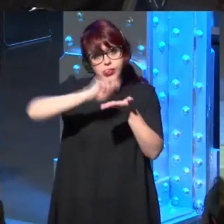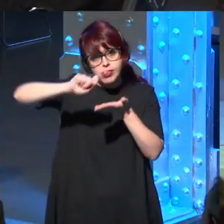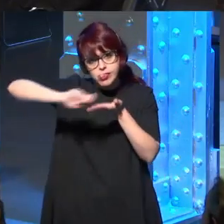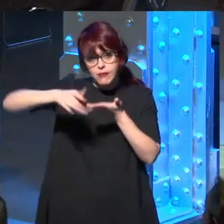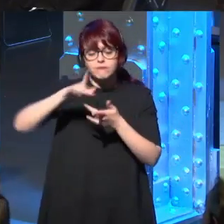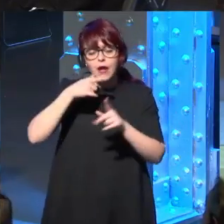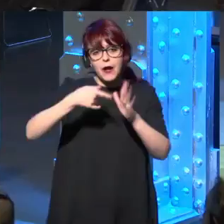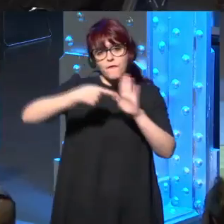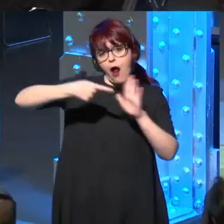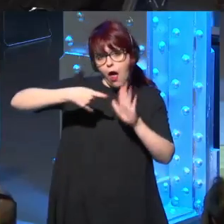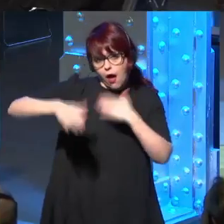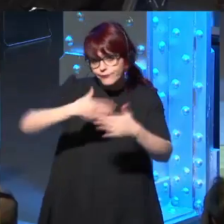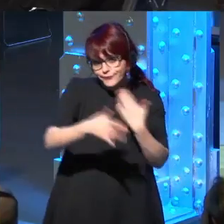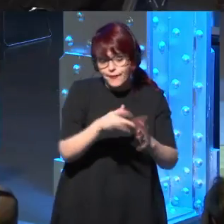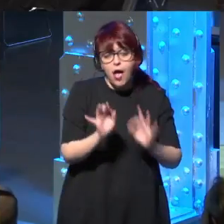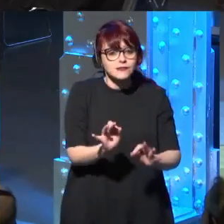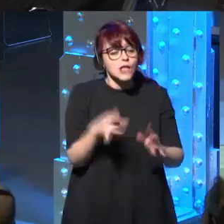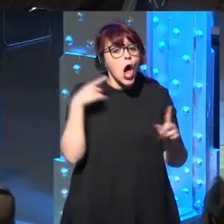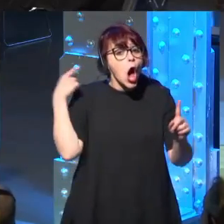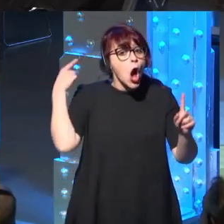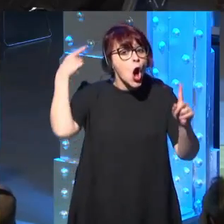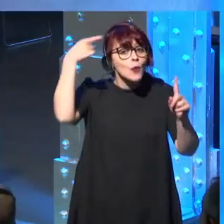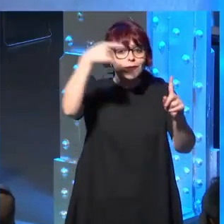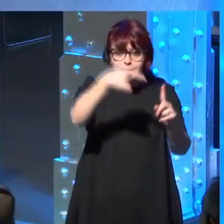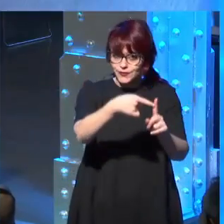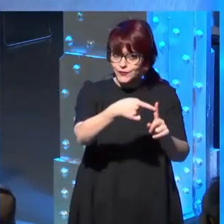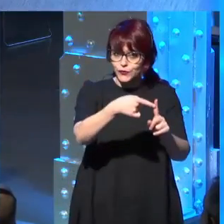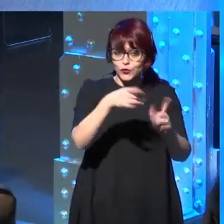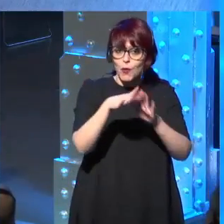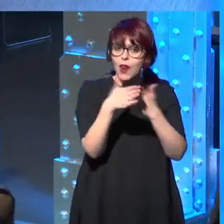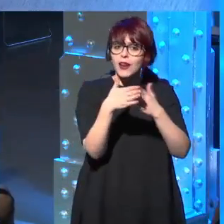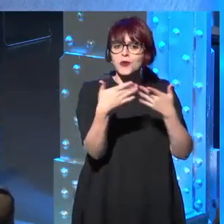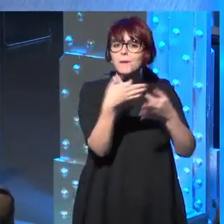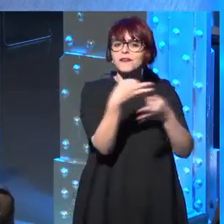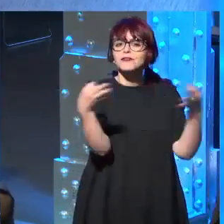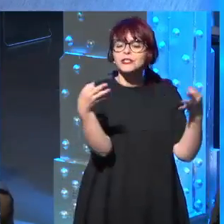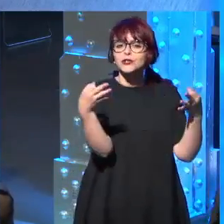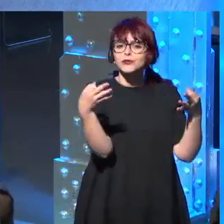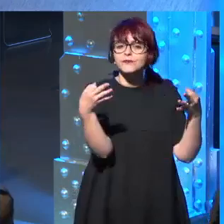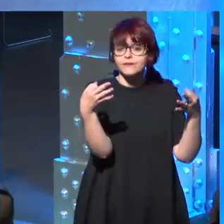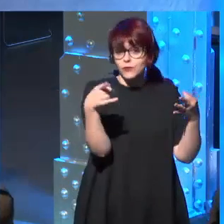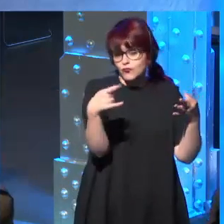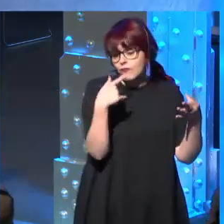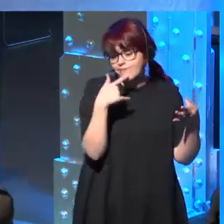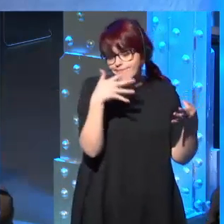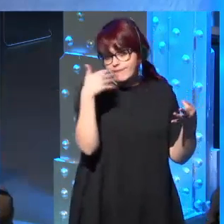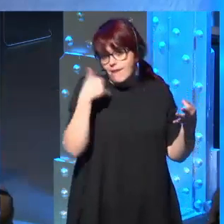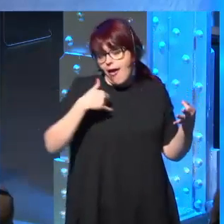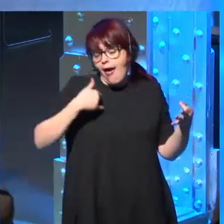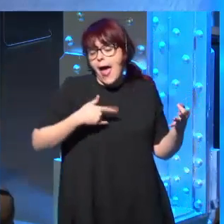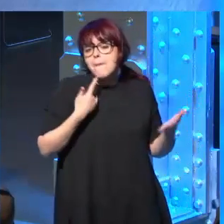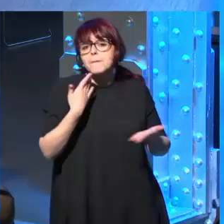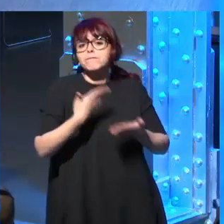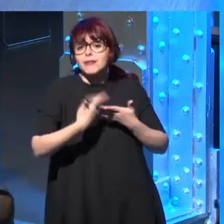the aim of a perfect book, the perfect book, as you suggested, is a book that